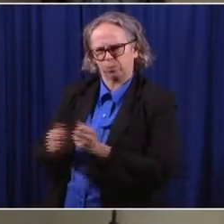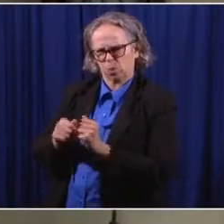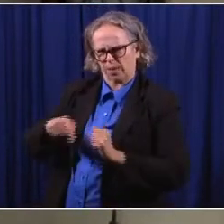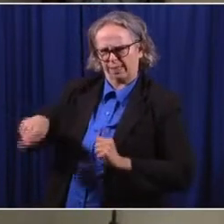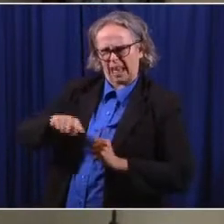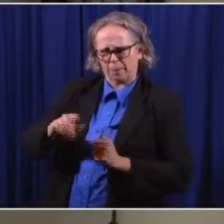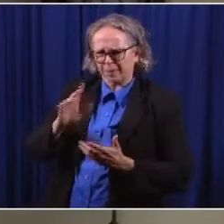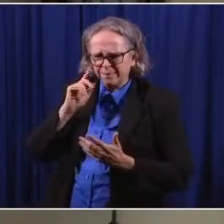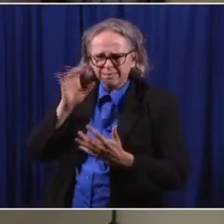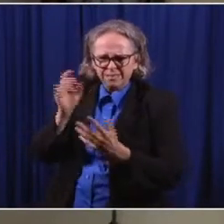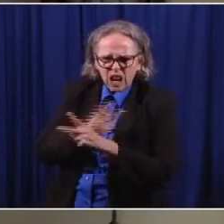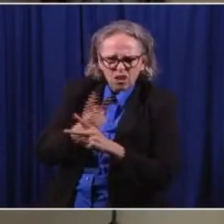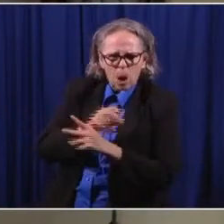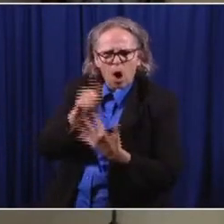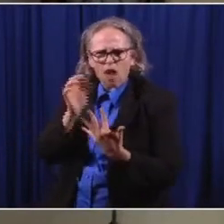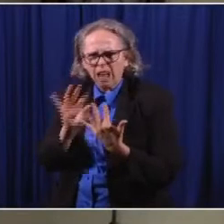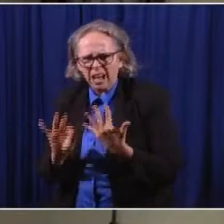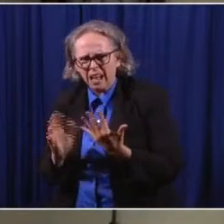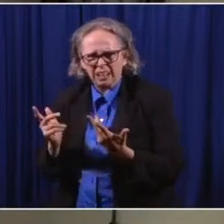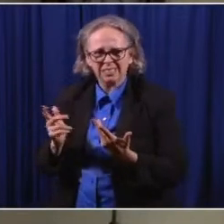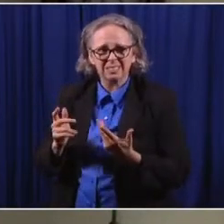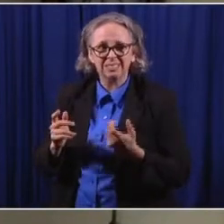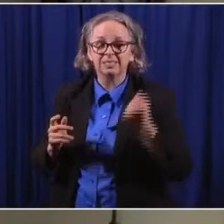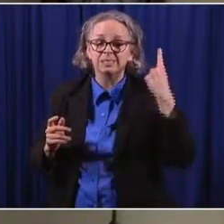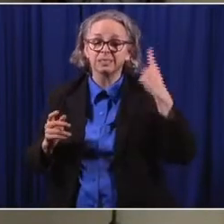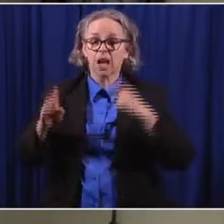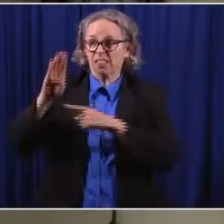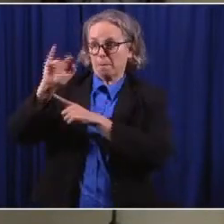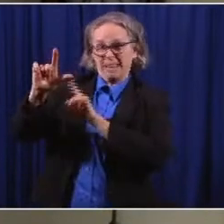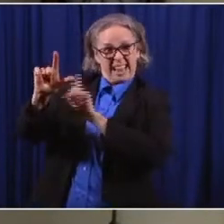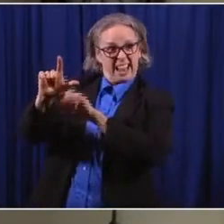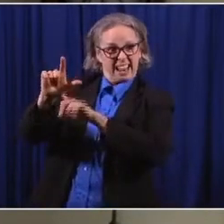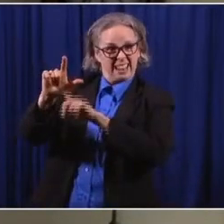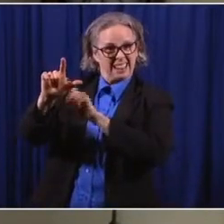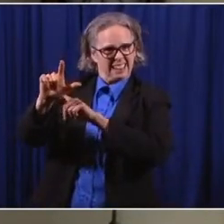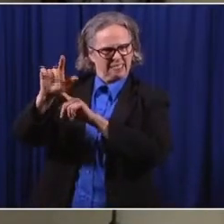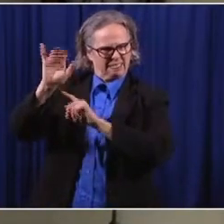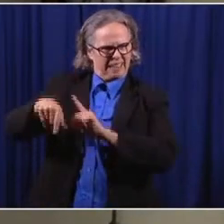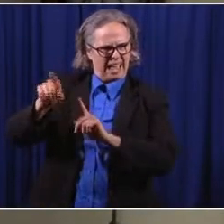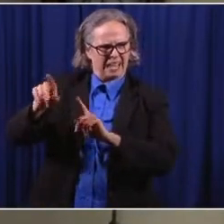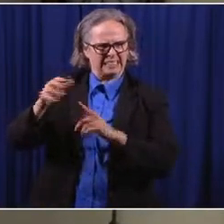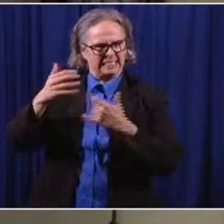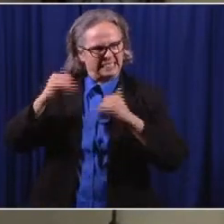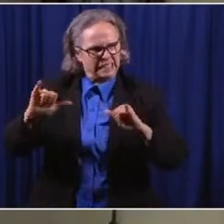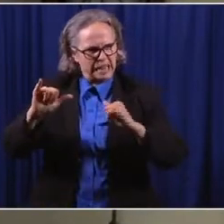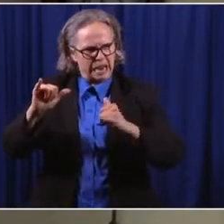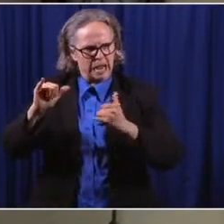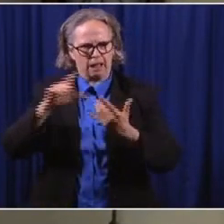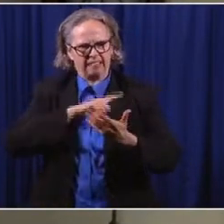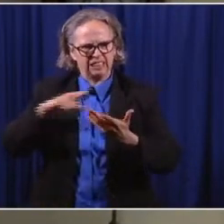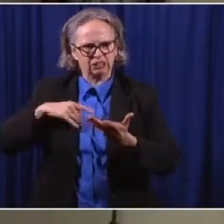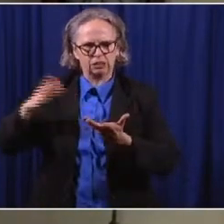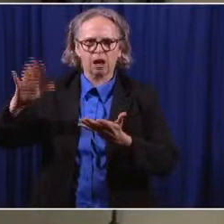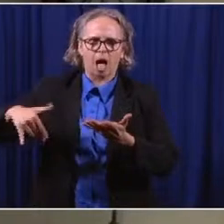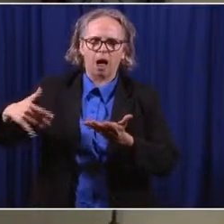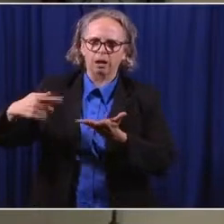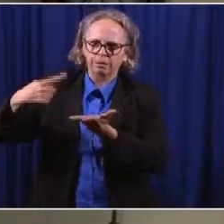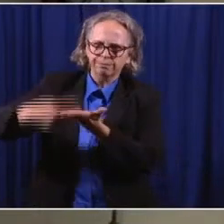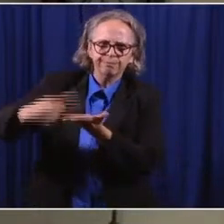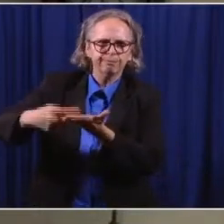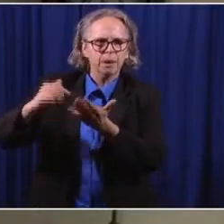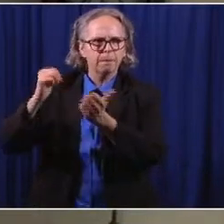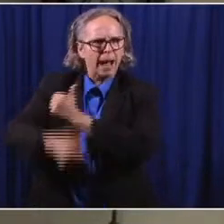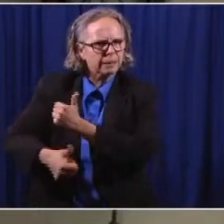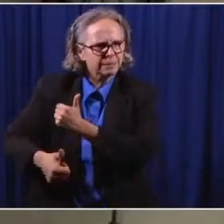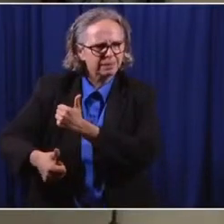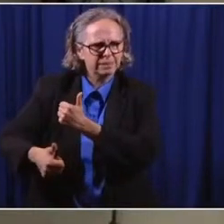is to pass our bill that goes after violent repeat offenders, goes after people who have no business having a gun, who have no legal right to